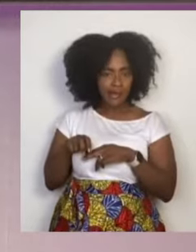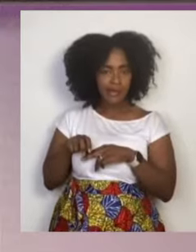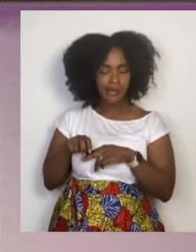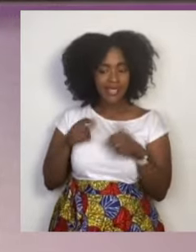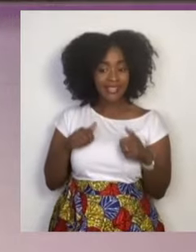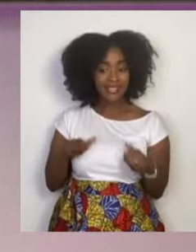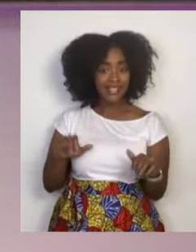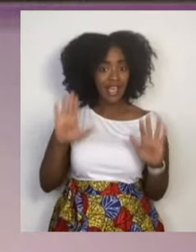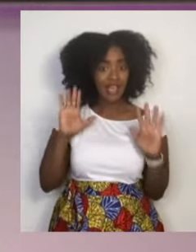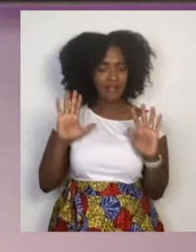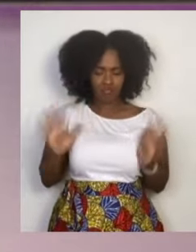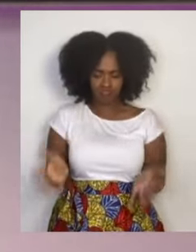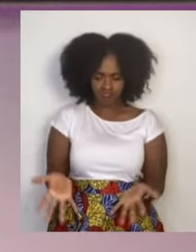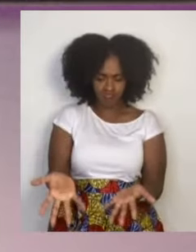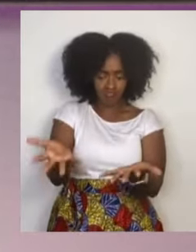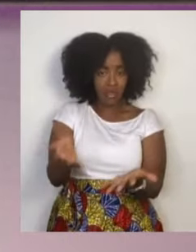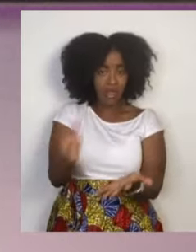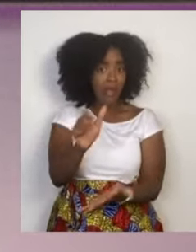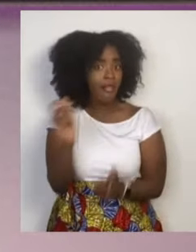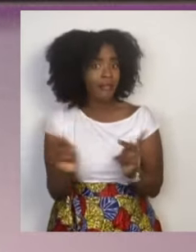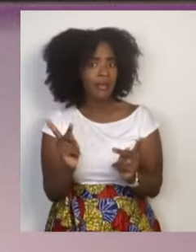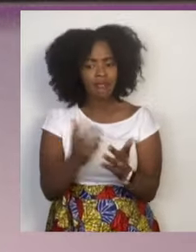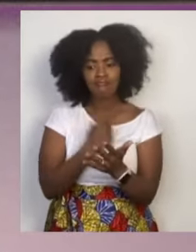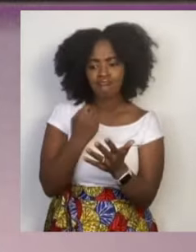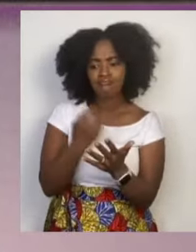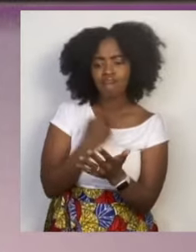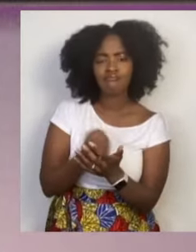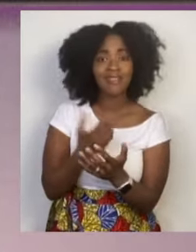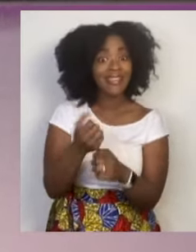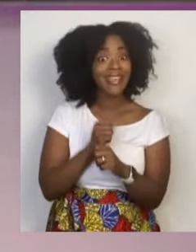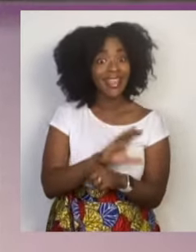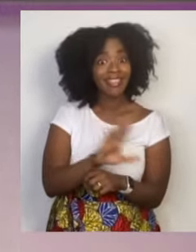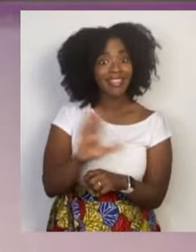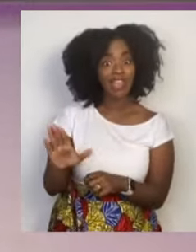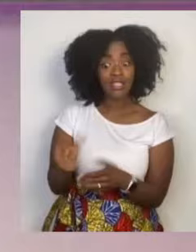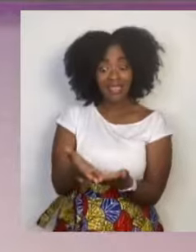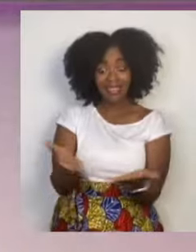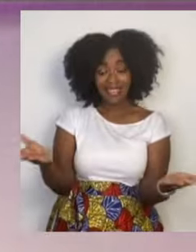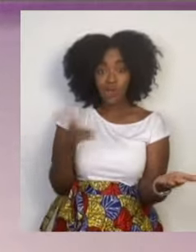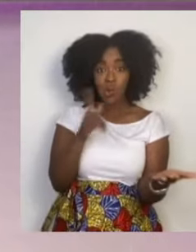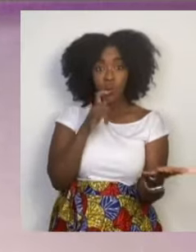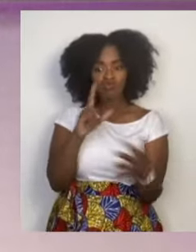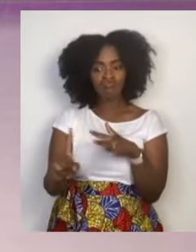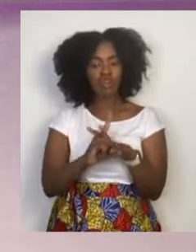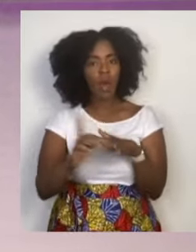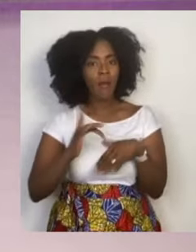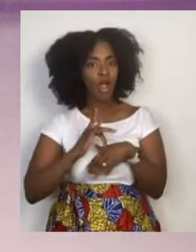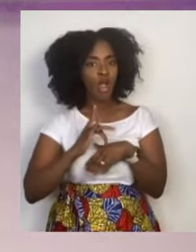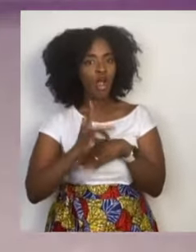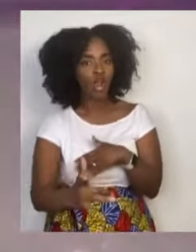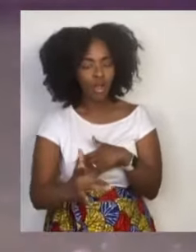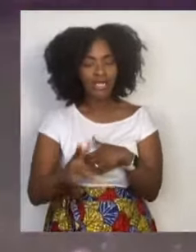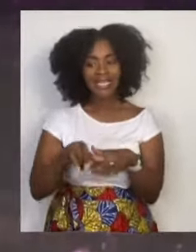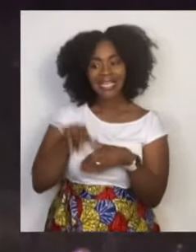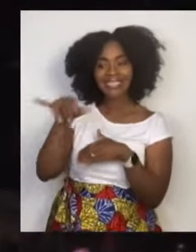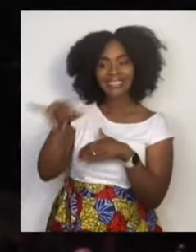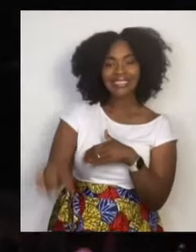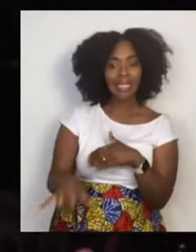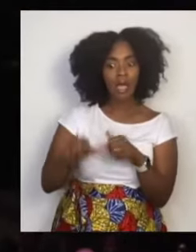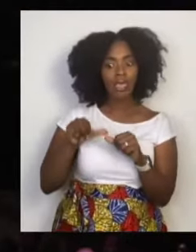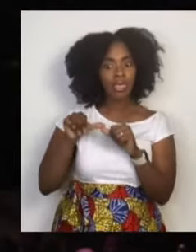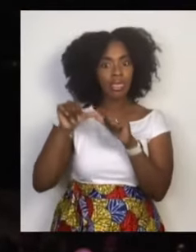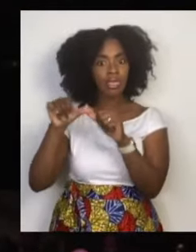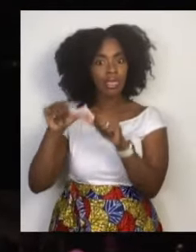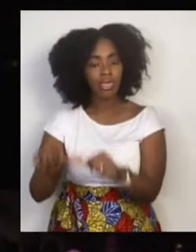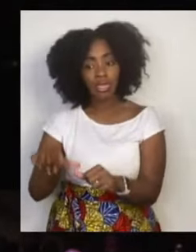come early and stay late. These are the ones who give up their seats. These are the ones who park way down by the